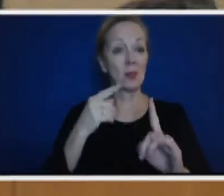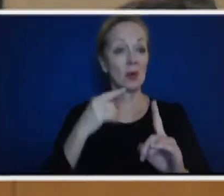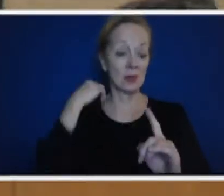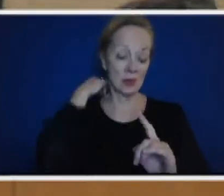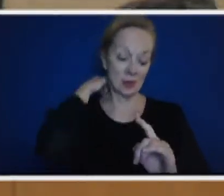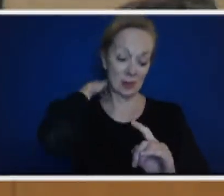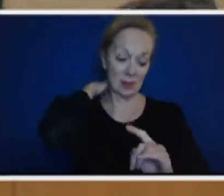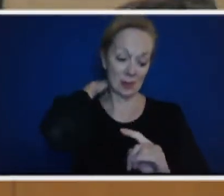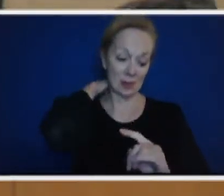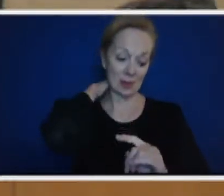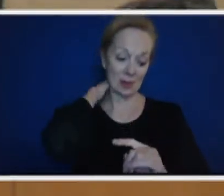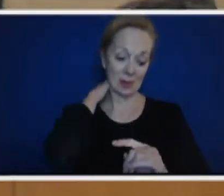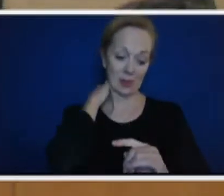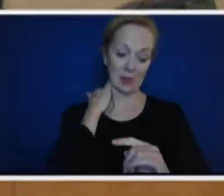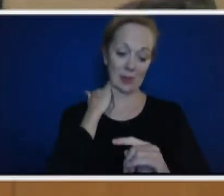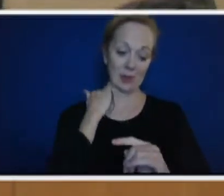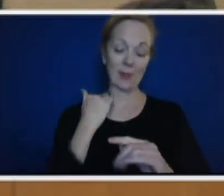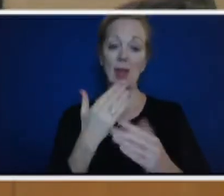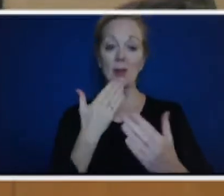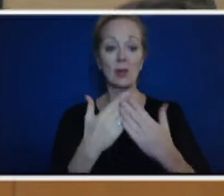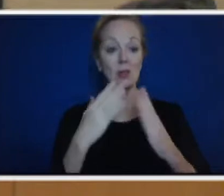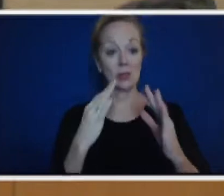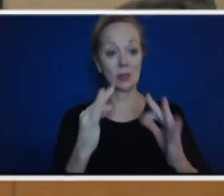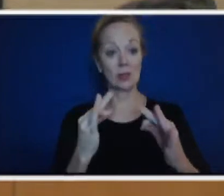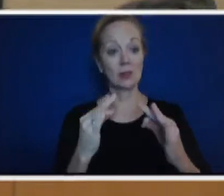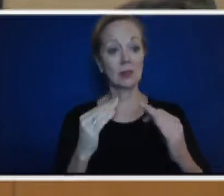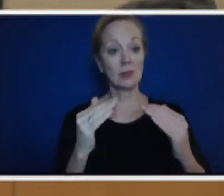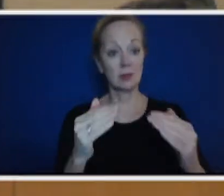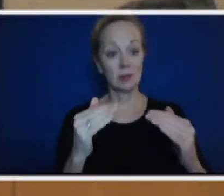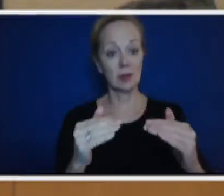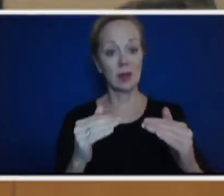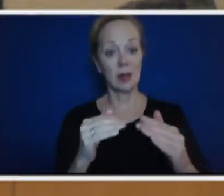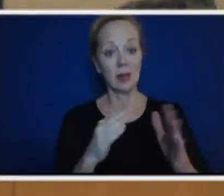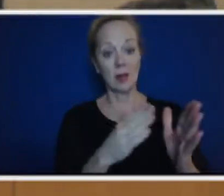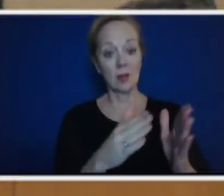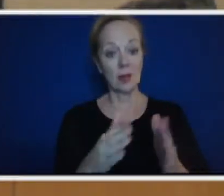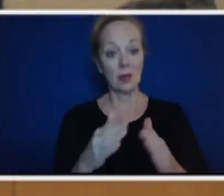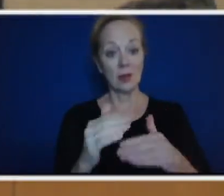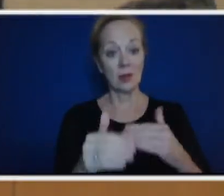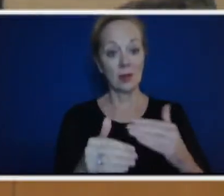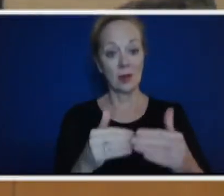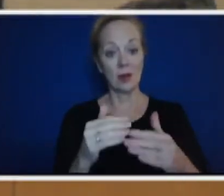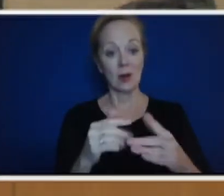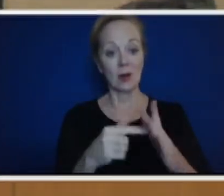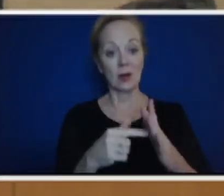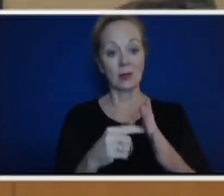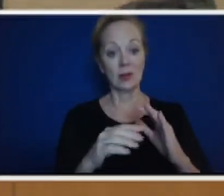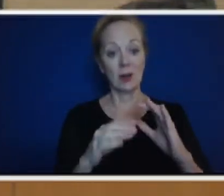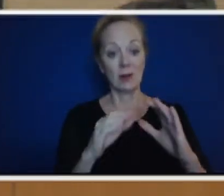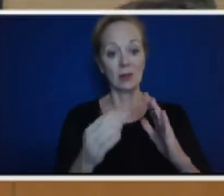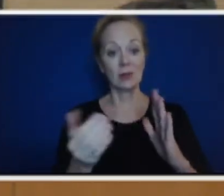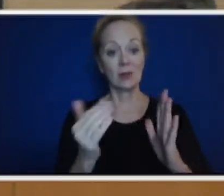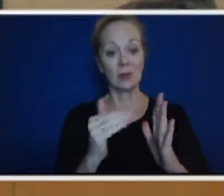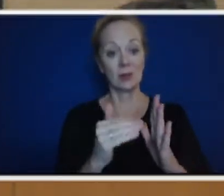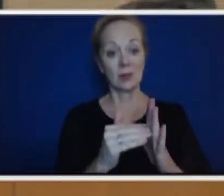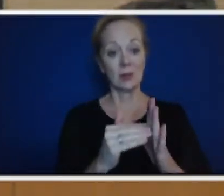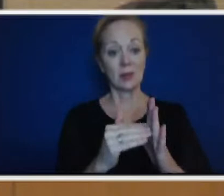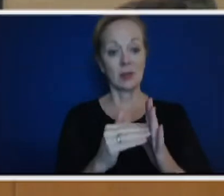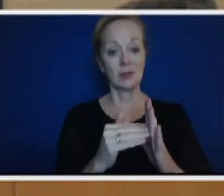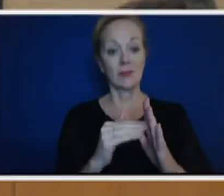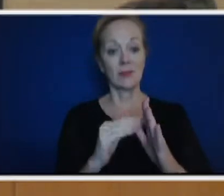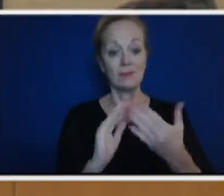was a good decision to move this into that site plan amendment process, just to have this conversation again publicly.